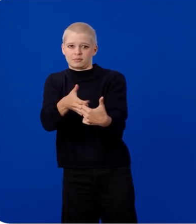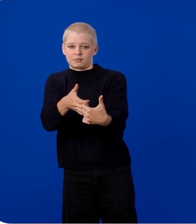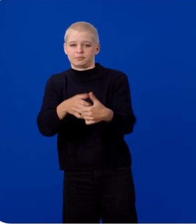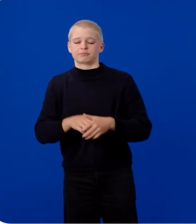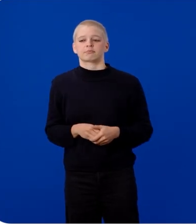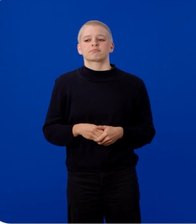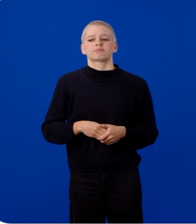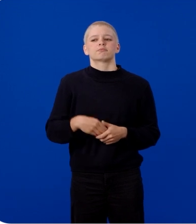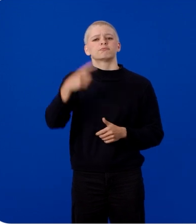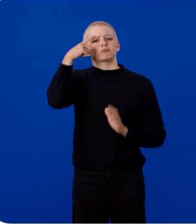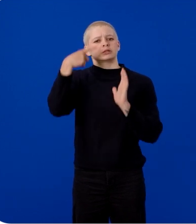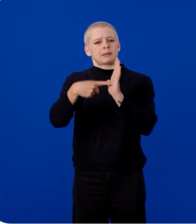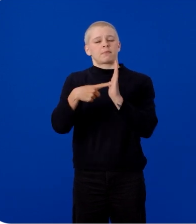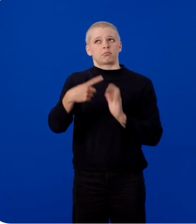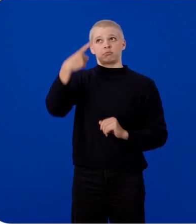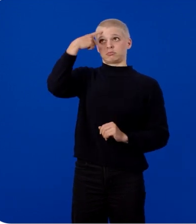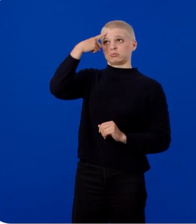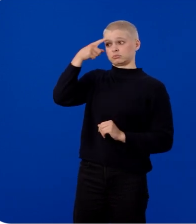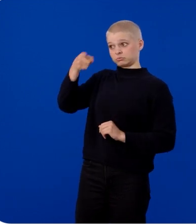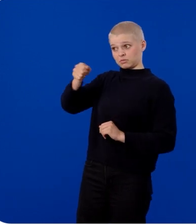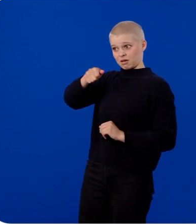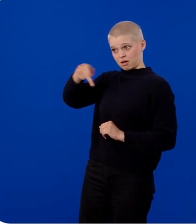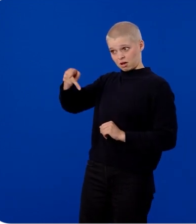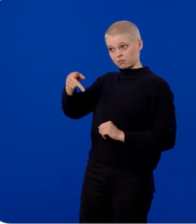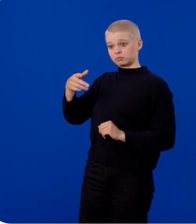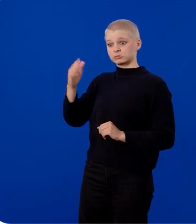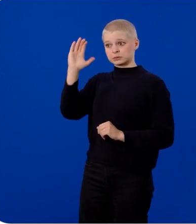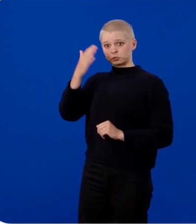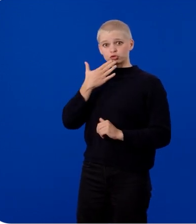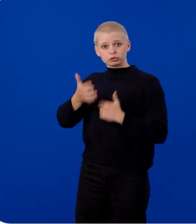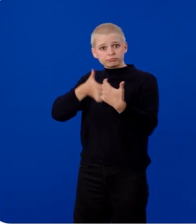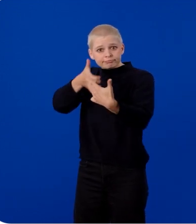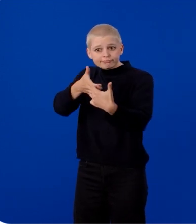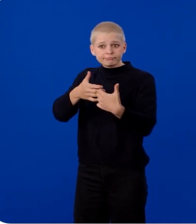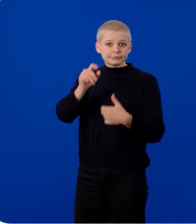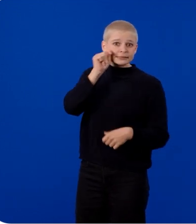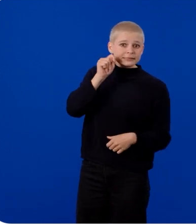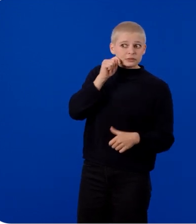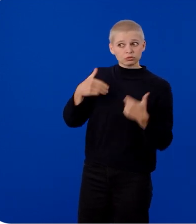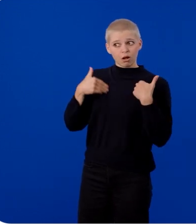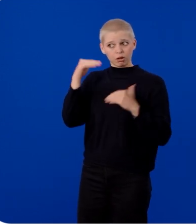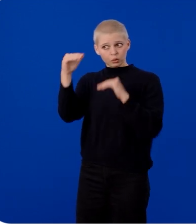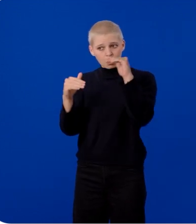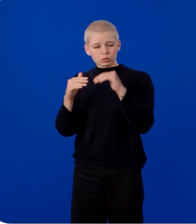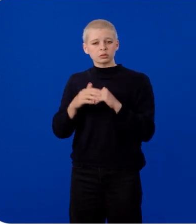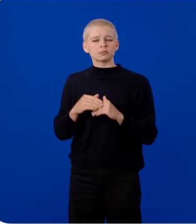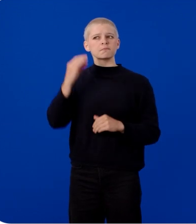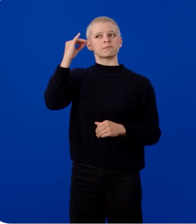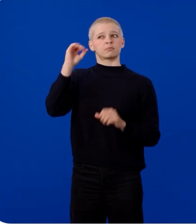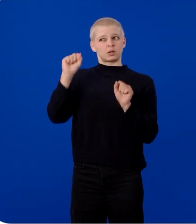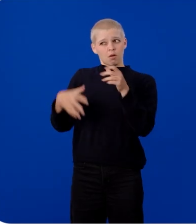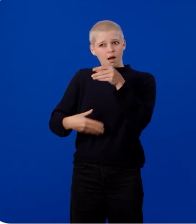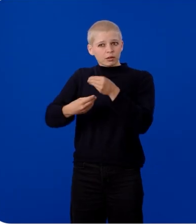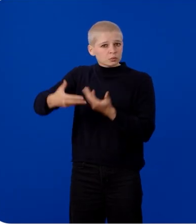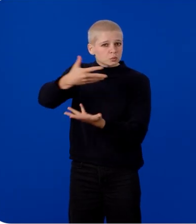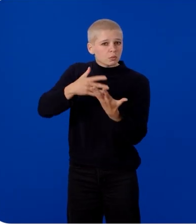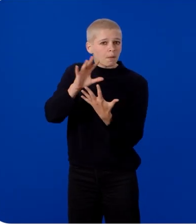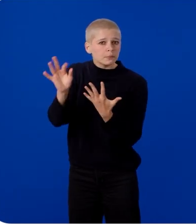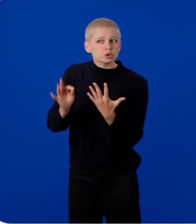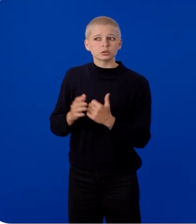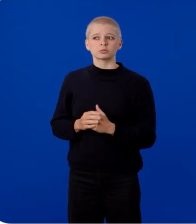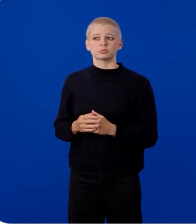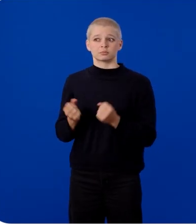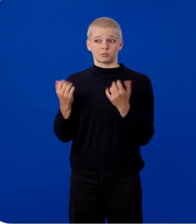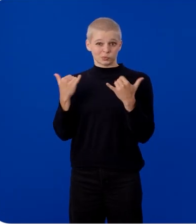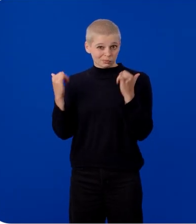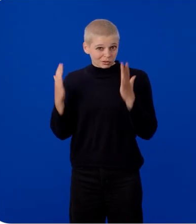does your app appeal to teens and young adults? Could you add social? What about multiplayer? Could you